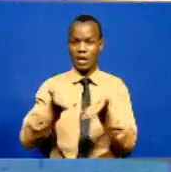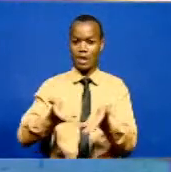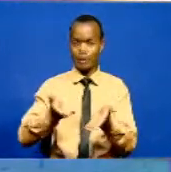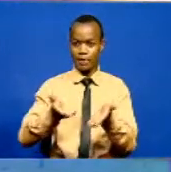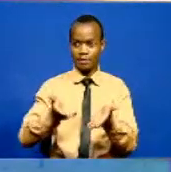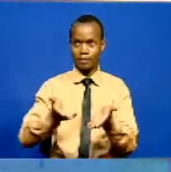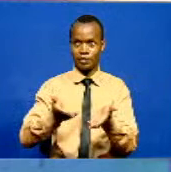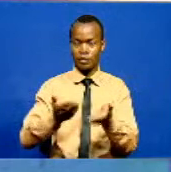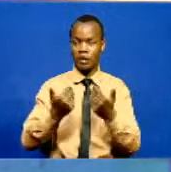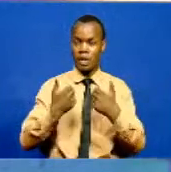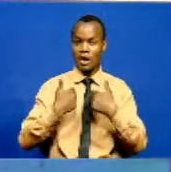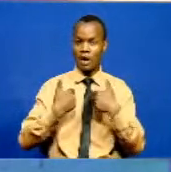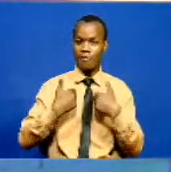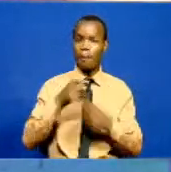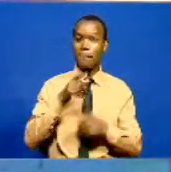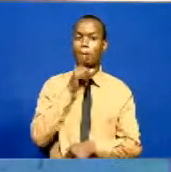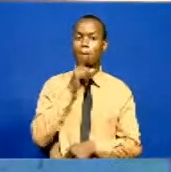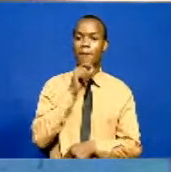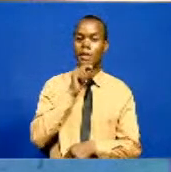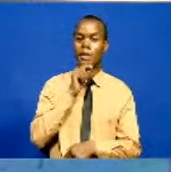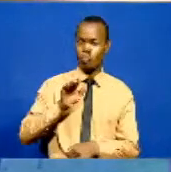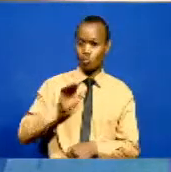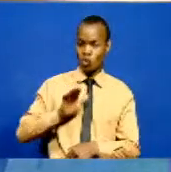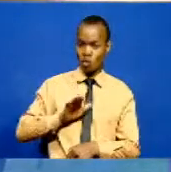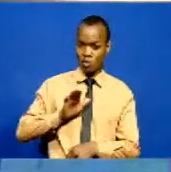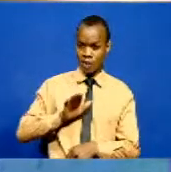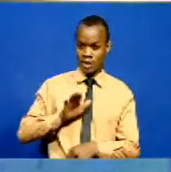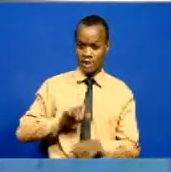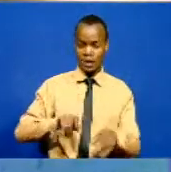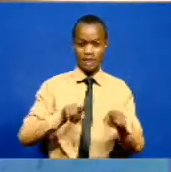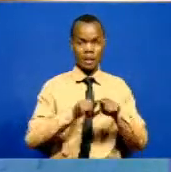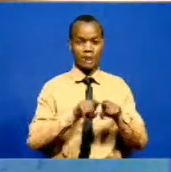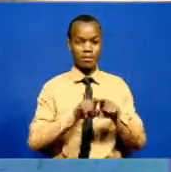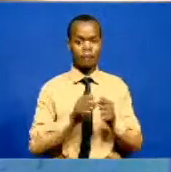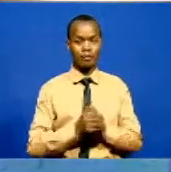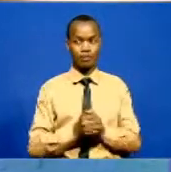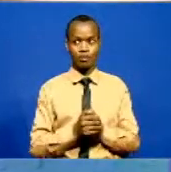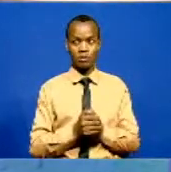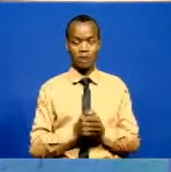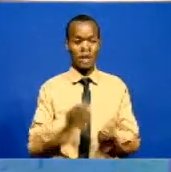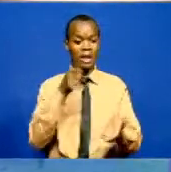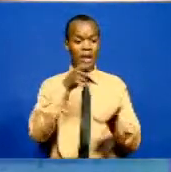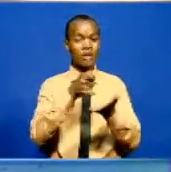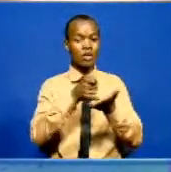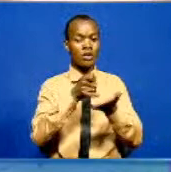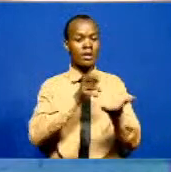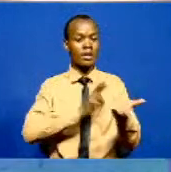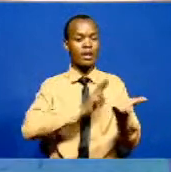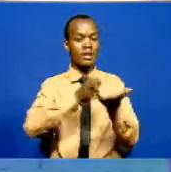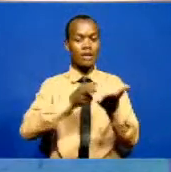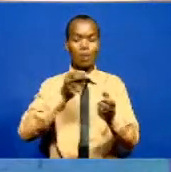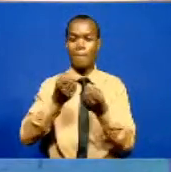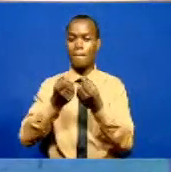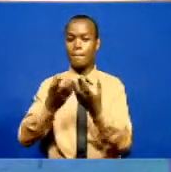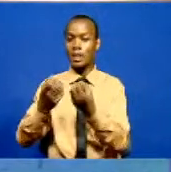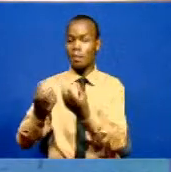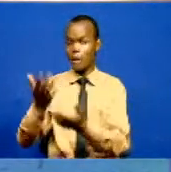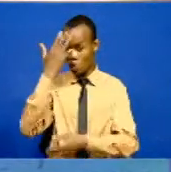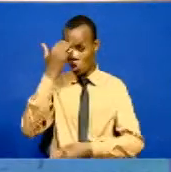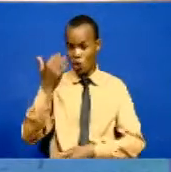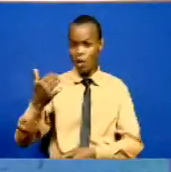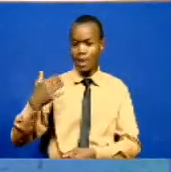there are men and women who have been entered into the Guinness Book of Records for being